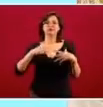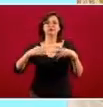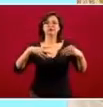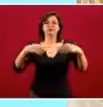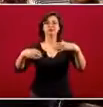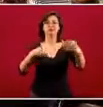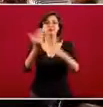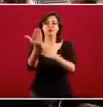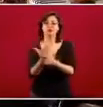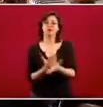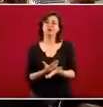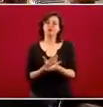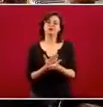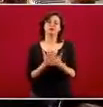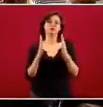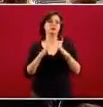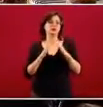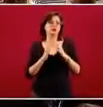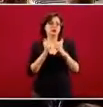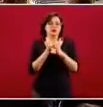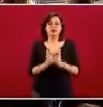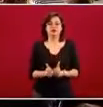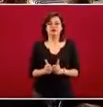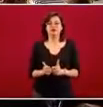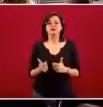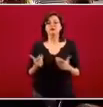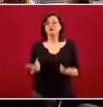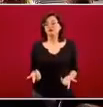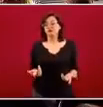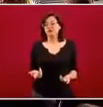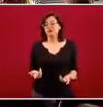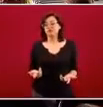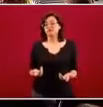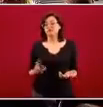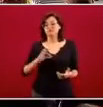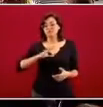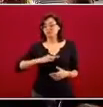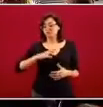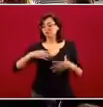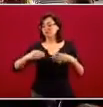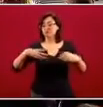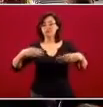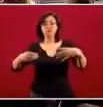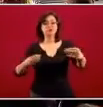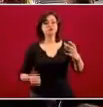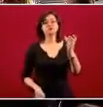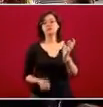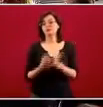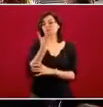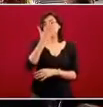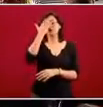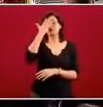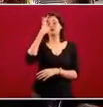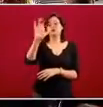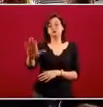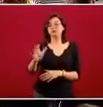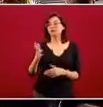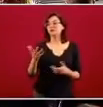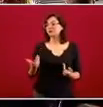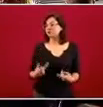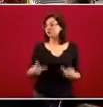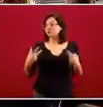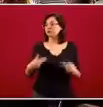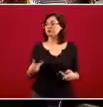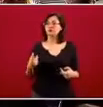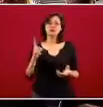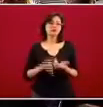a success of the healthy distance measures. Obviously, because this is a new disease and a